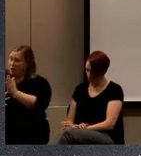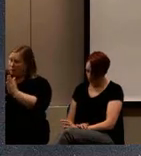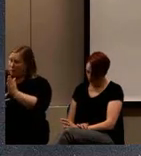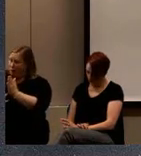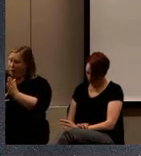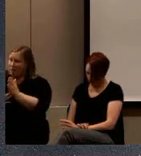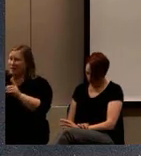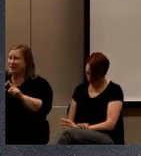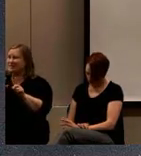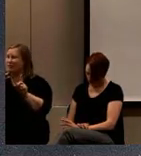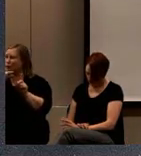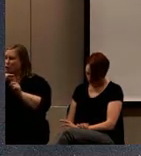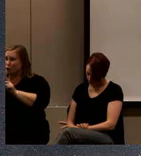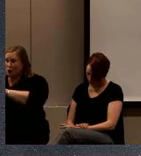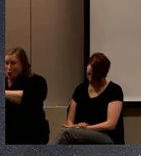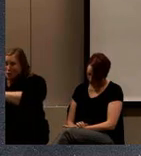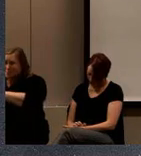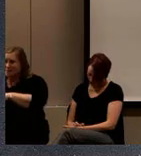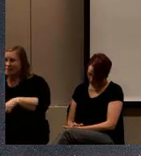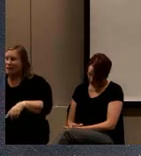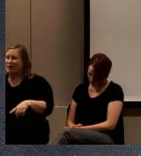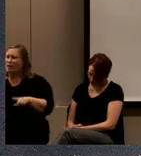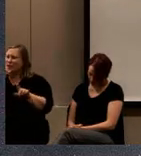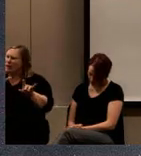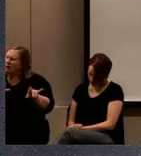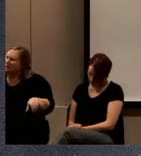different terms for them. There's not as many